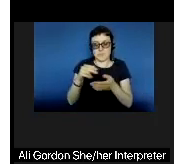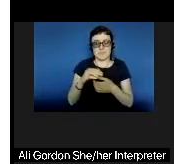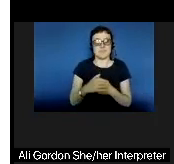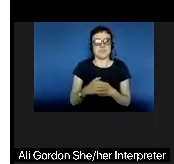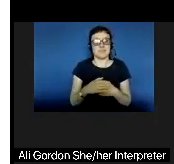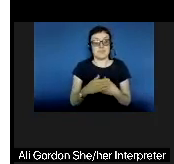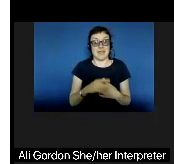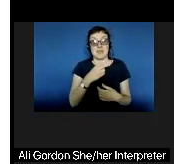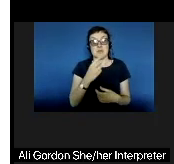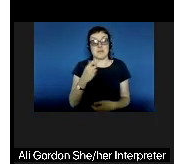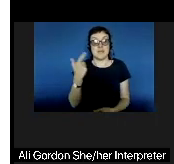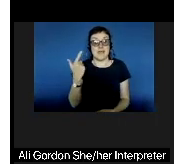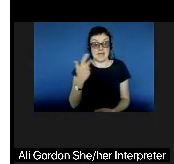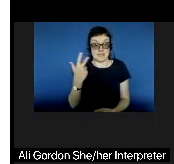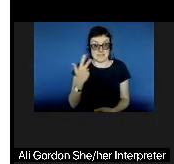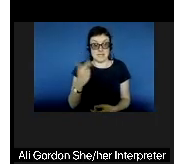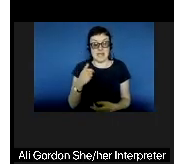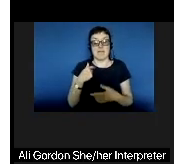the Vaudrey Archive project.